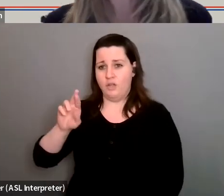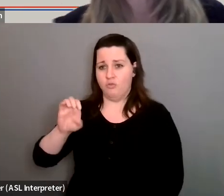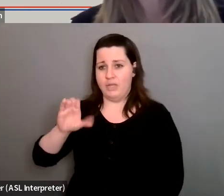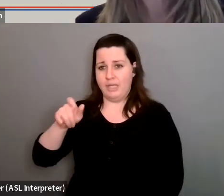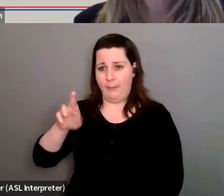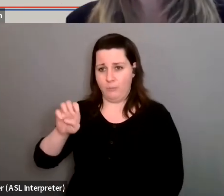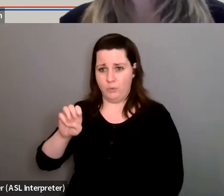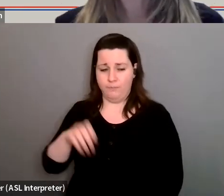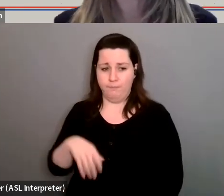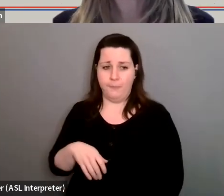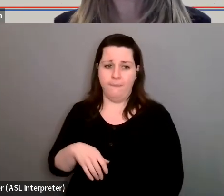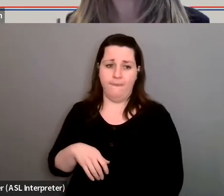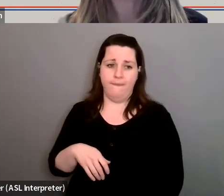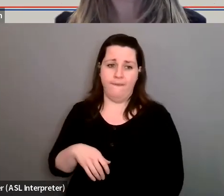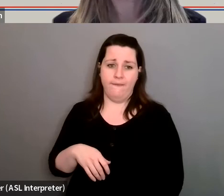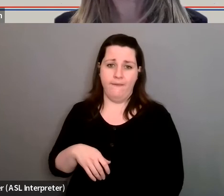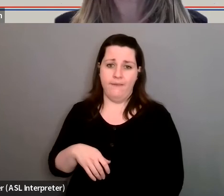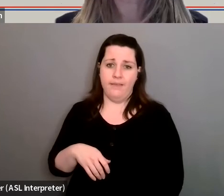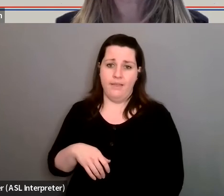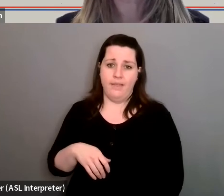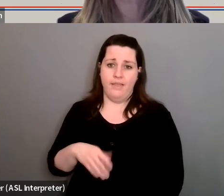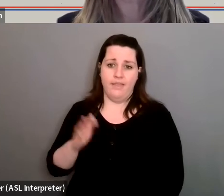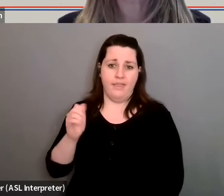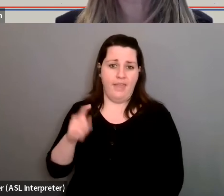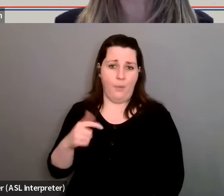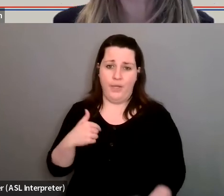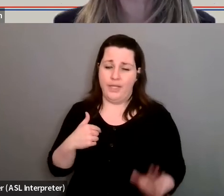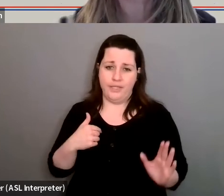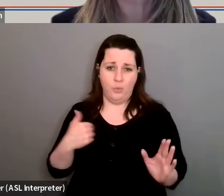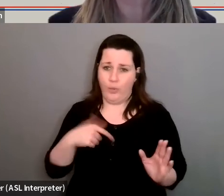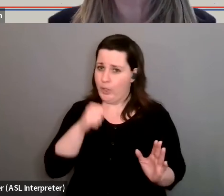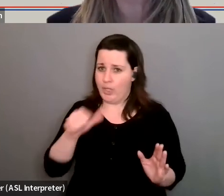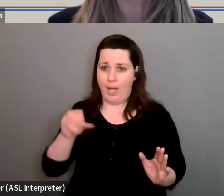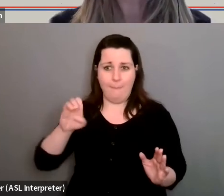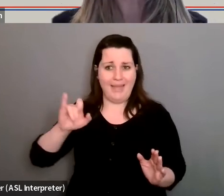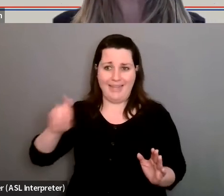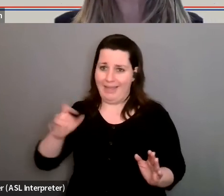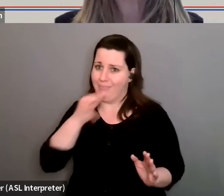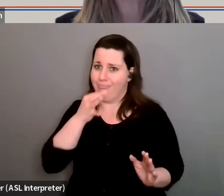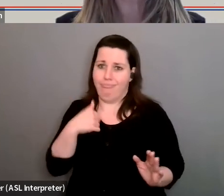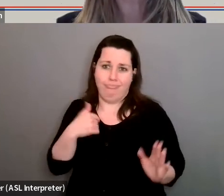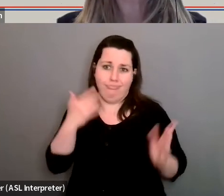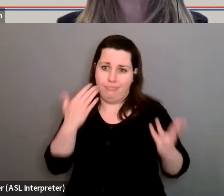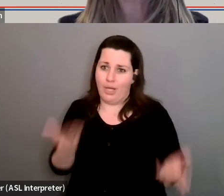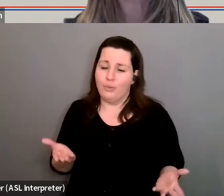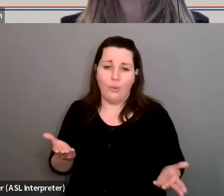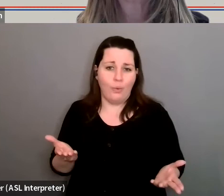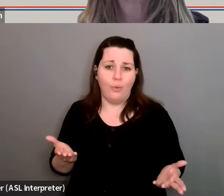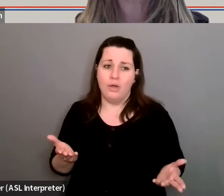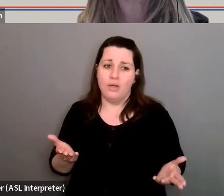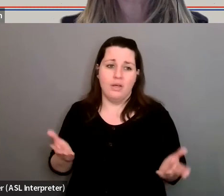I'm going to punt on that one because we are not Medicaid experts. Yeah. So